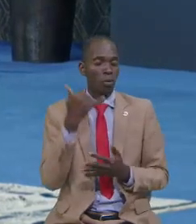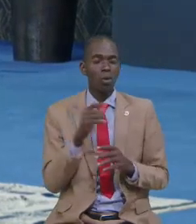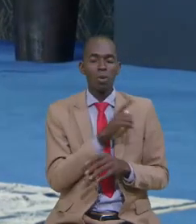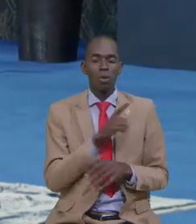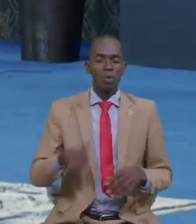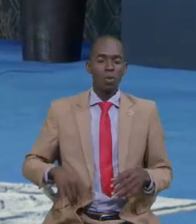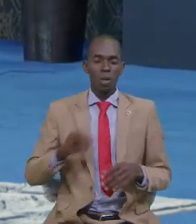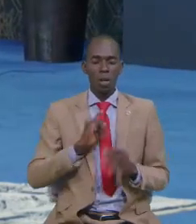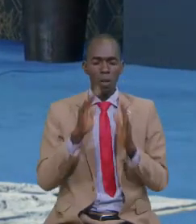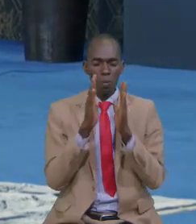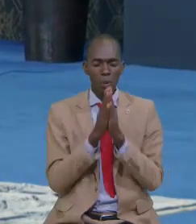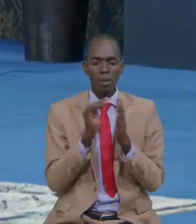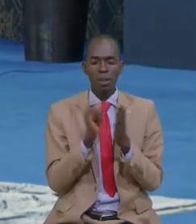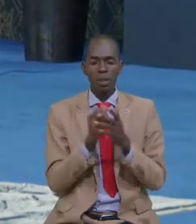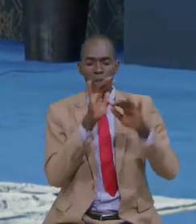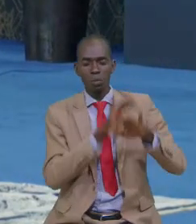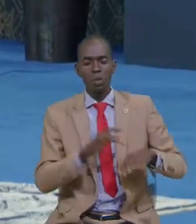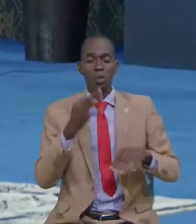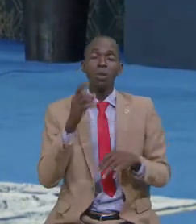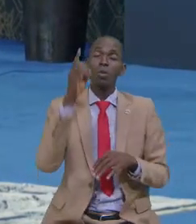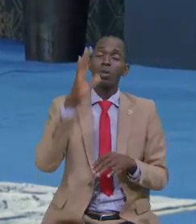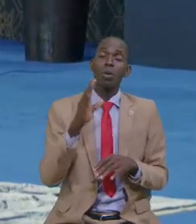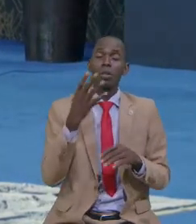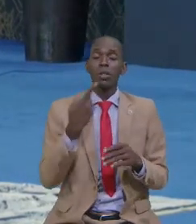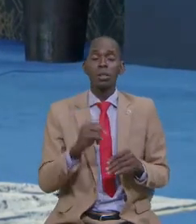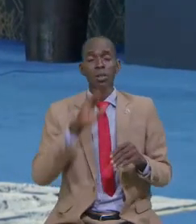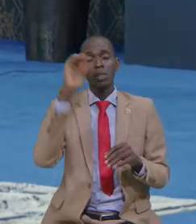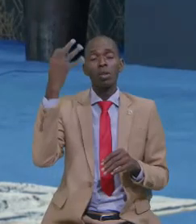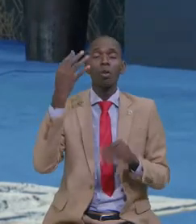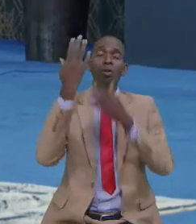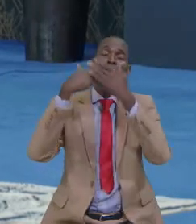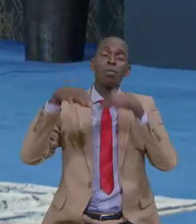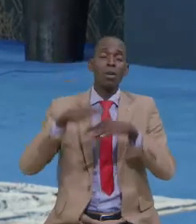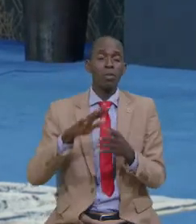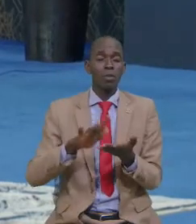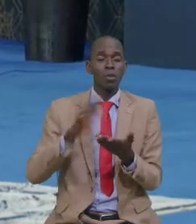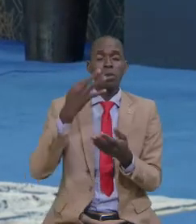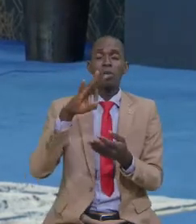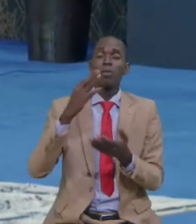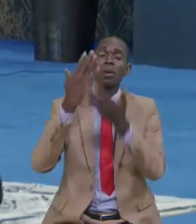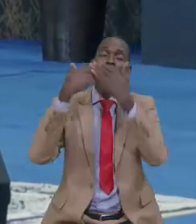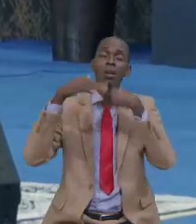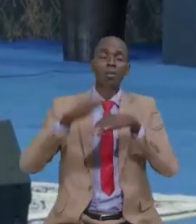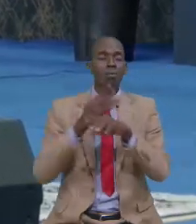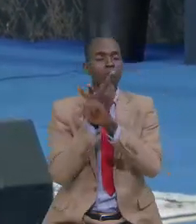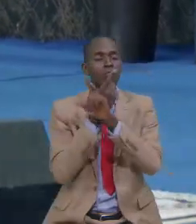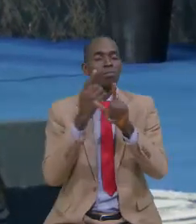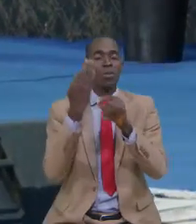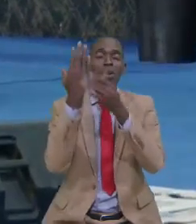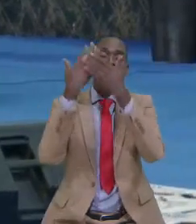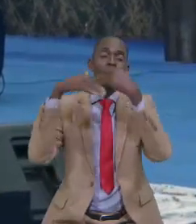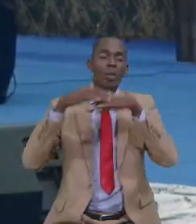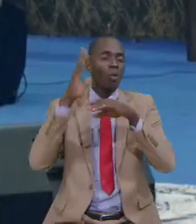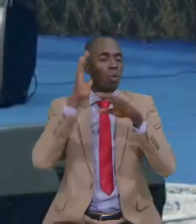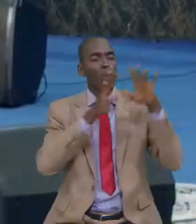mercy of heaven and the grace of heaven and the glory of heaven and the liberation of heaven will flow into